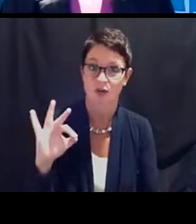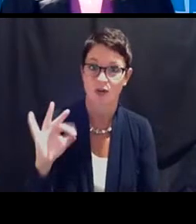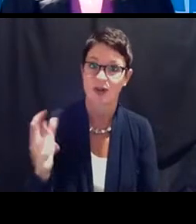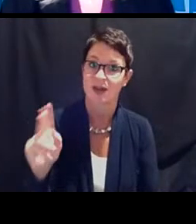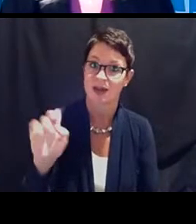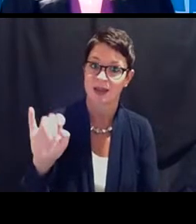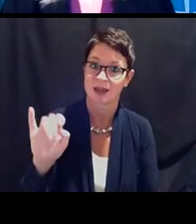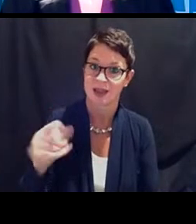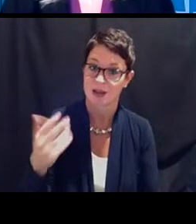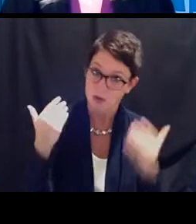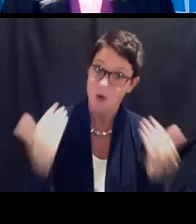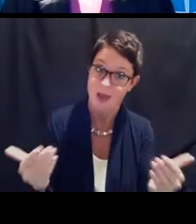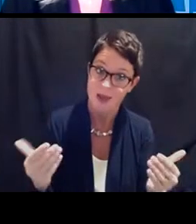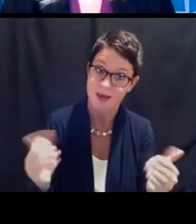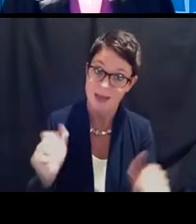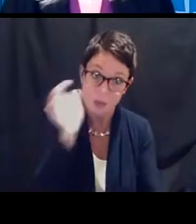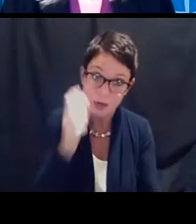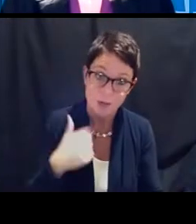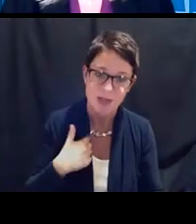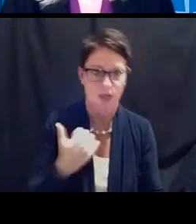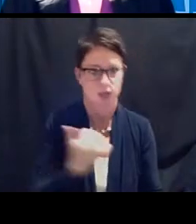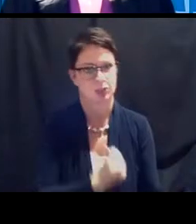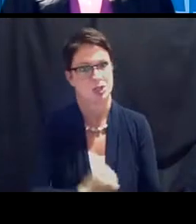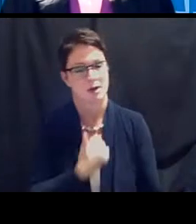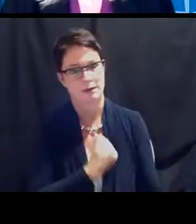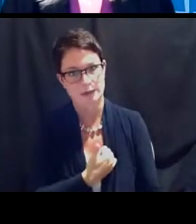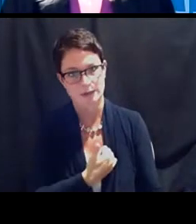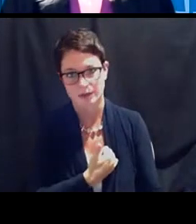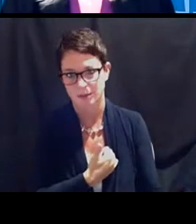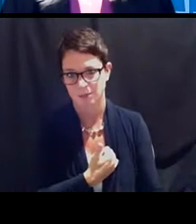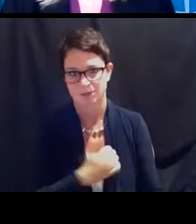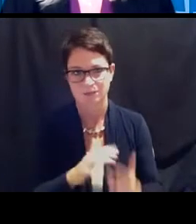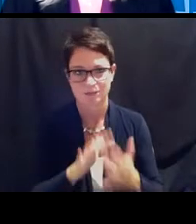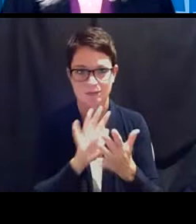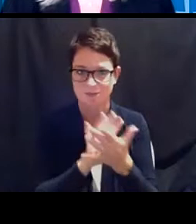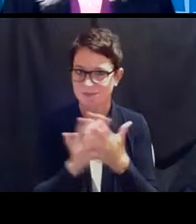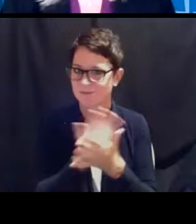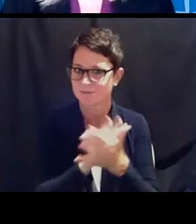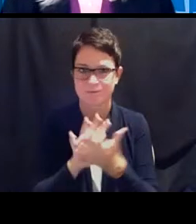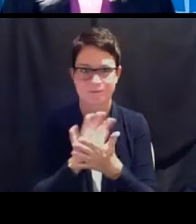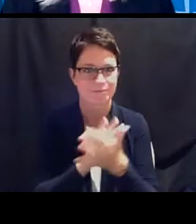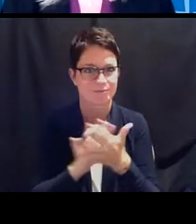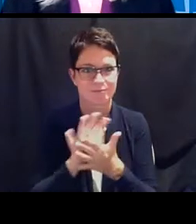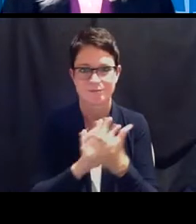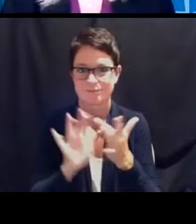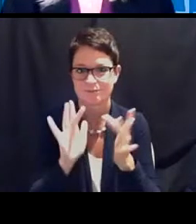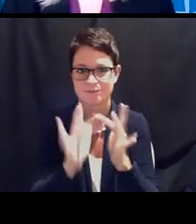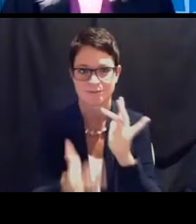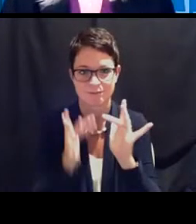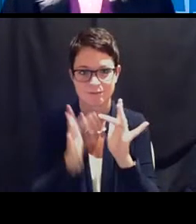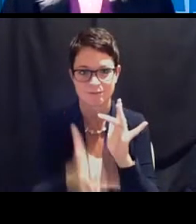Kenneth. Okay, sorry. Can you hear me? My name is Mccann.